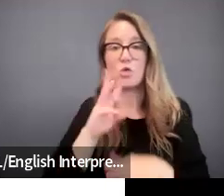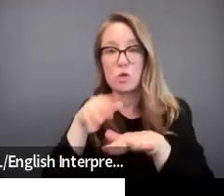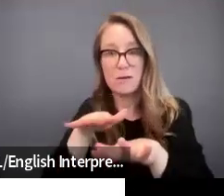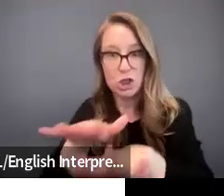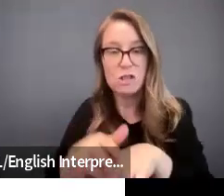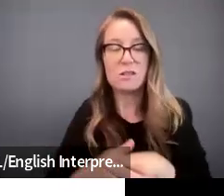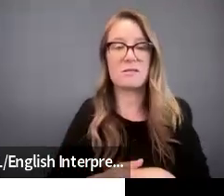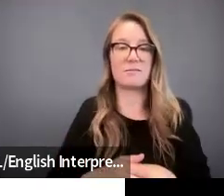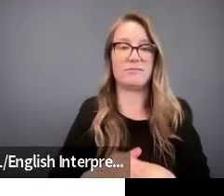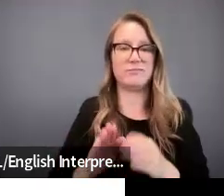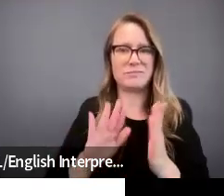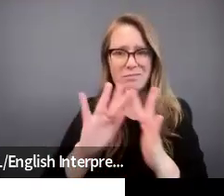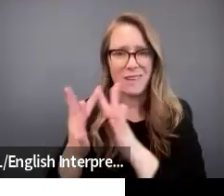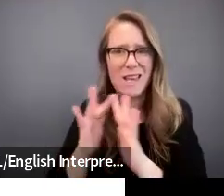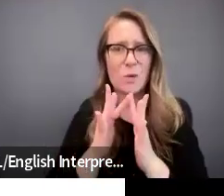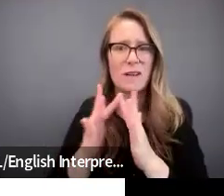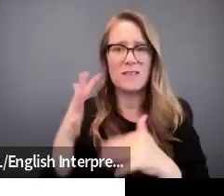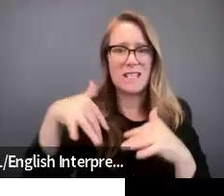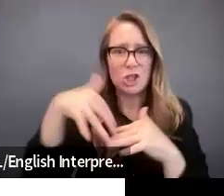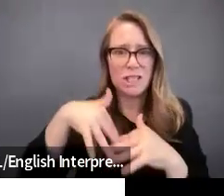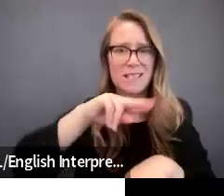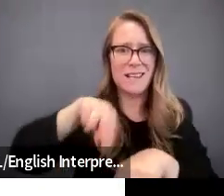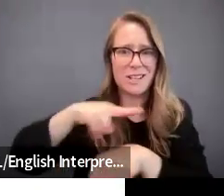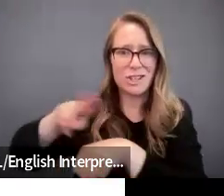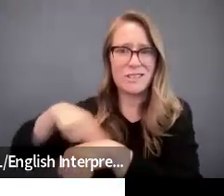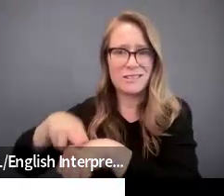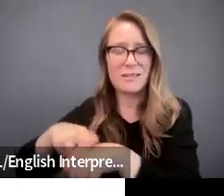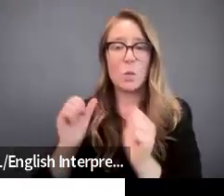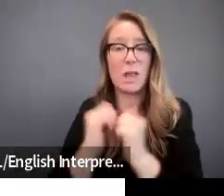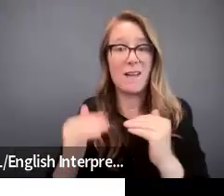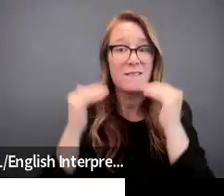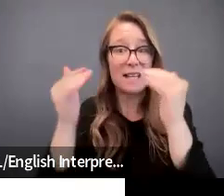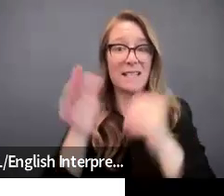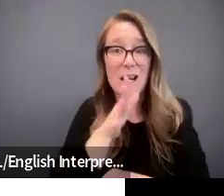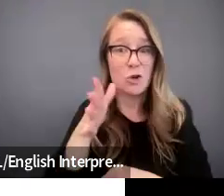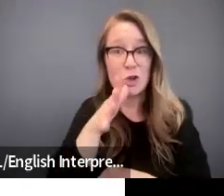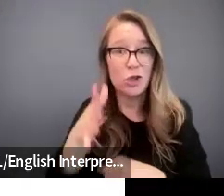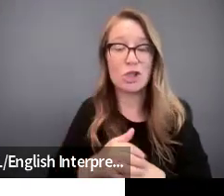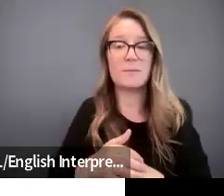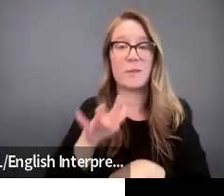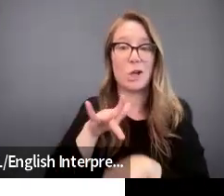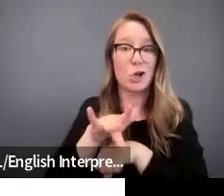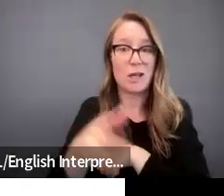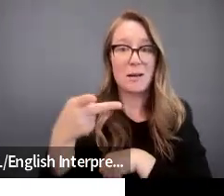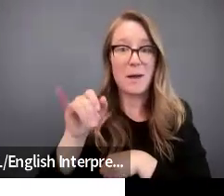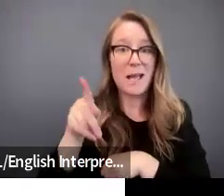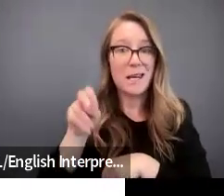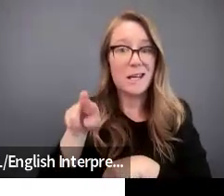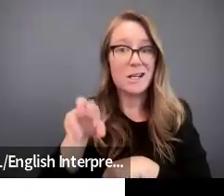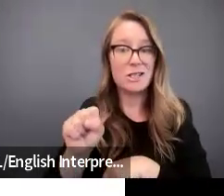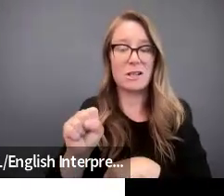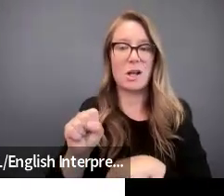rivers. They formed a network of indigenous nations based on advanced agriculture, and early pioneers and